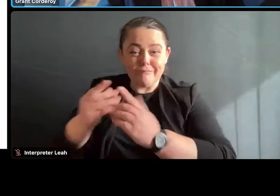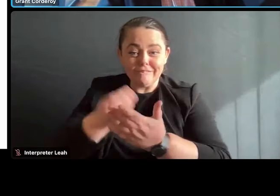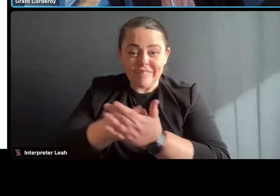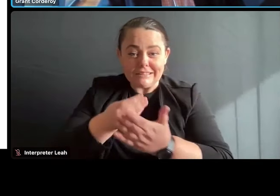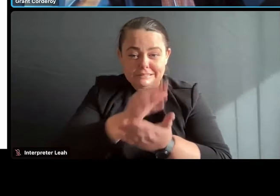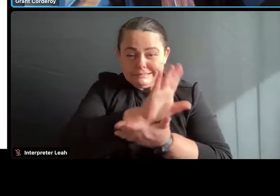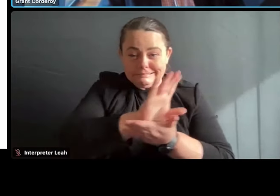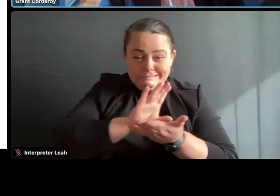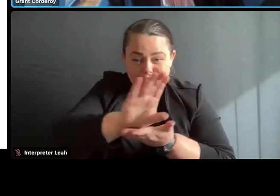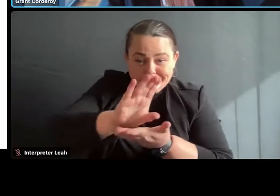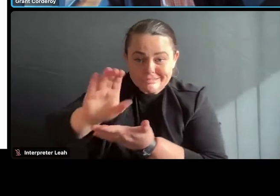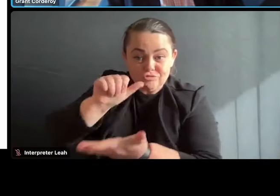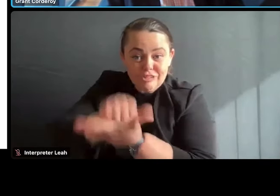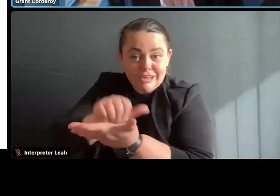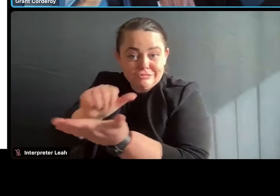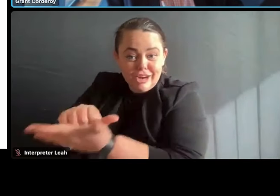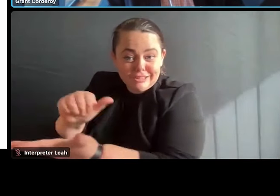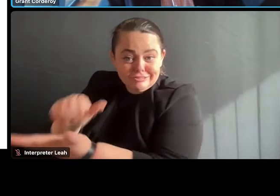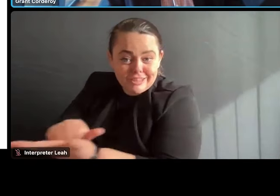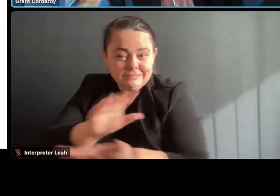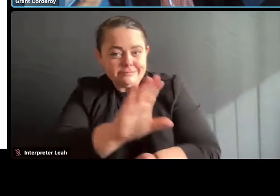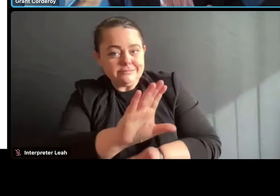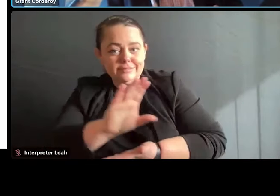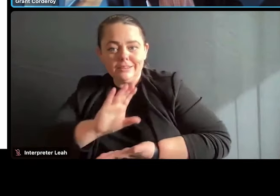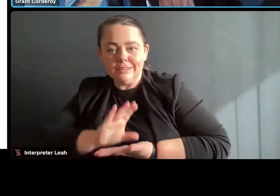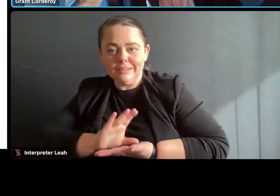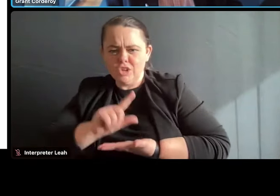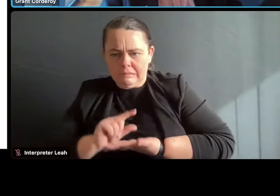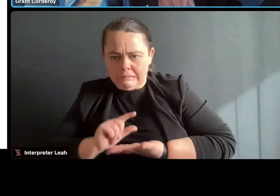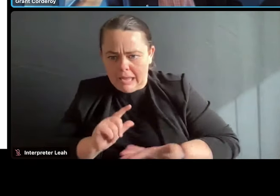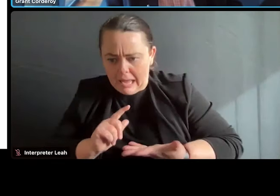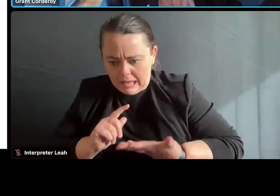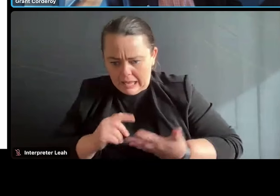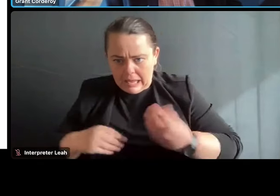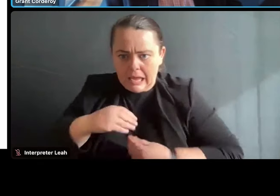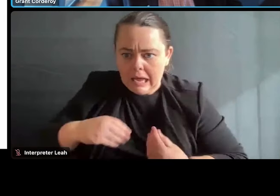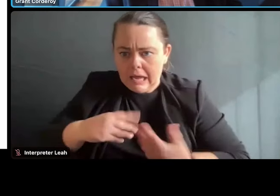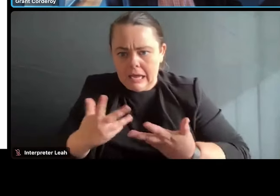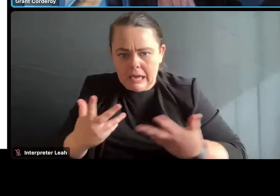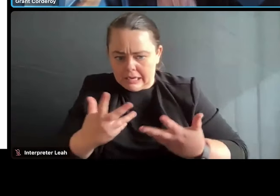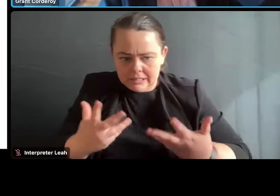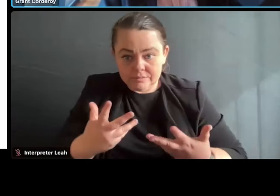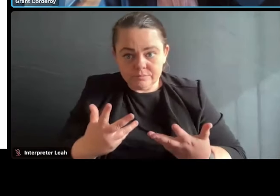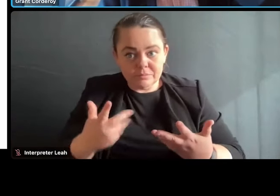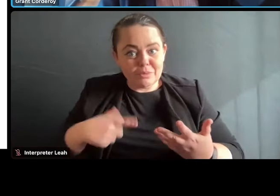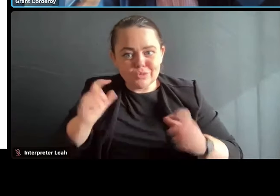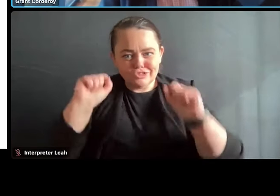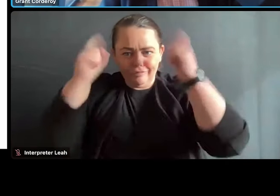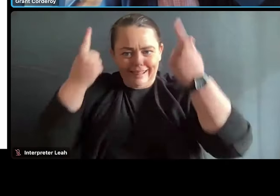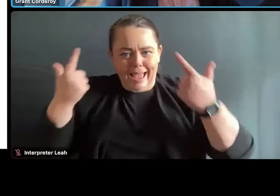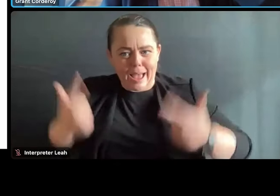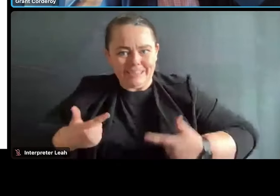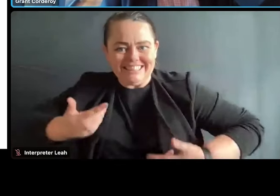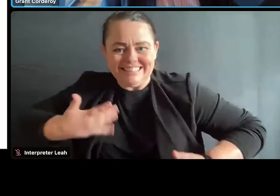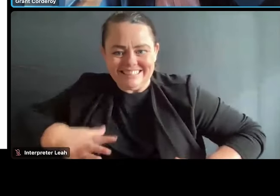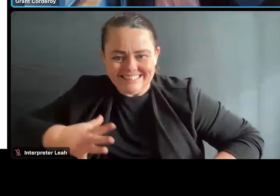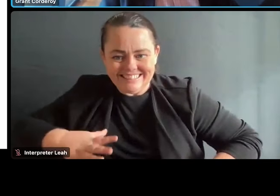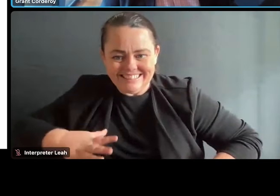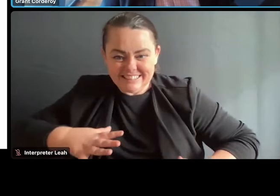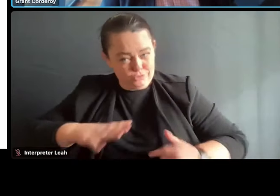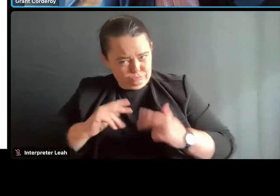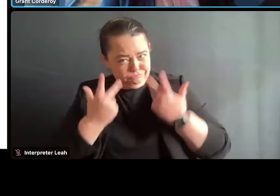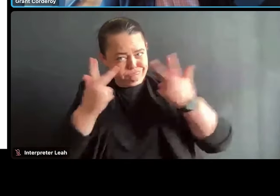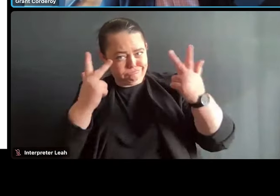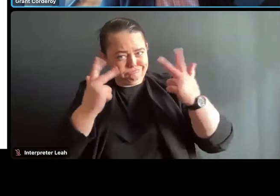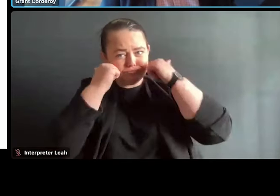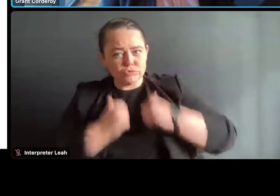more inclusive and not reactionary care delivery is going to come in the future. And